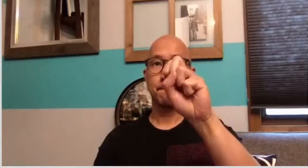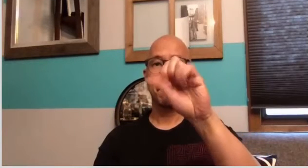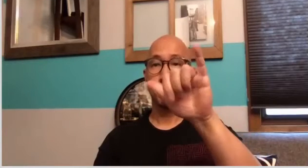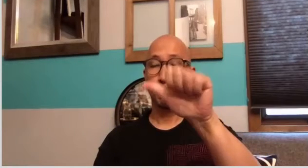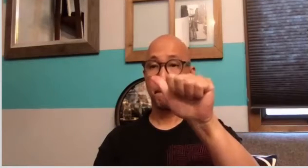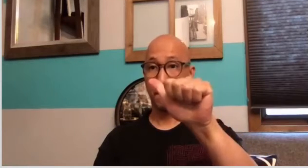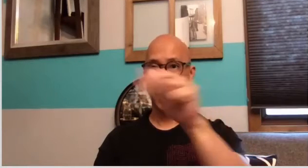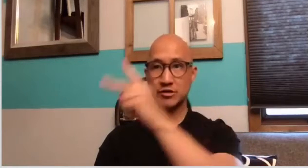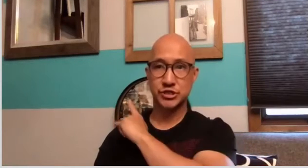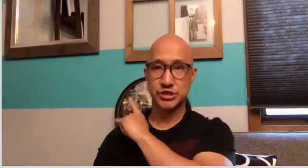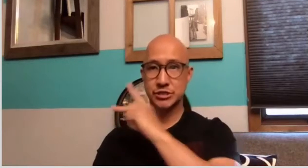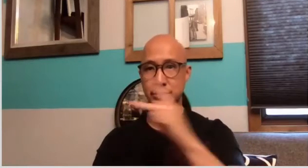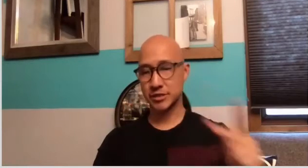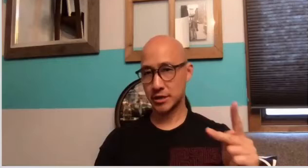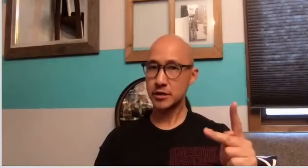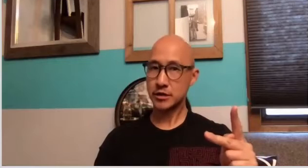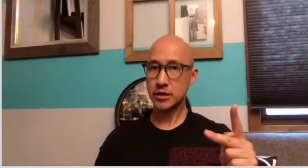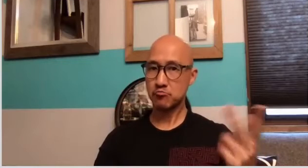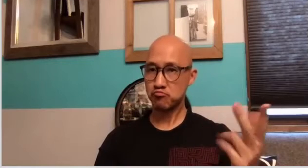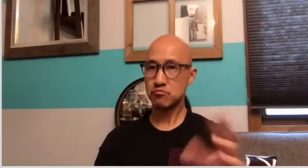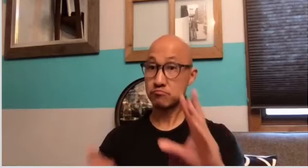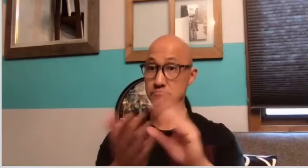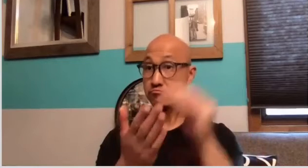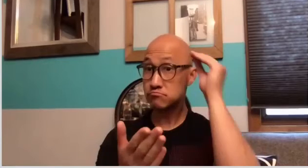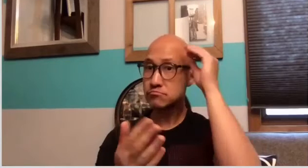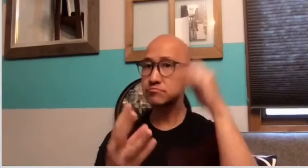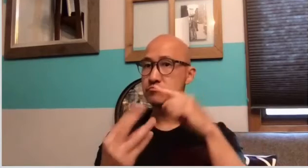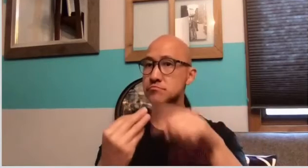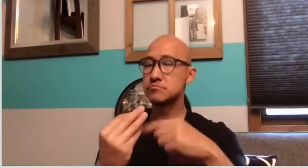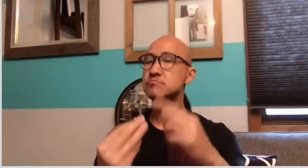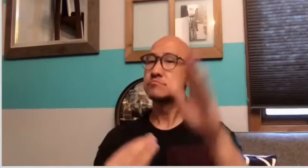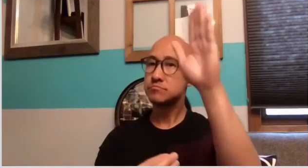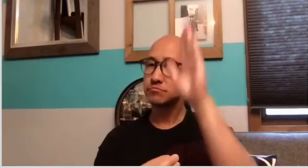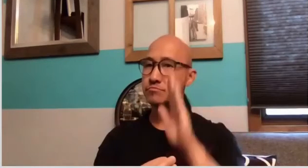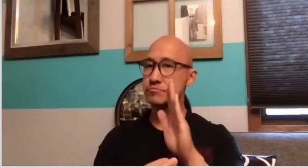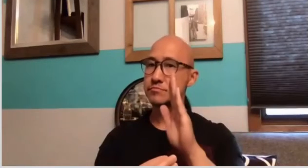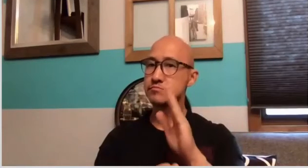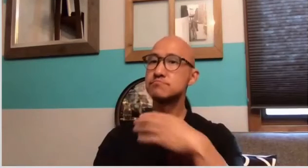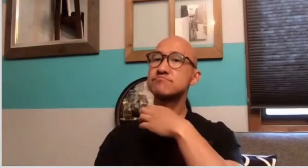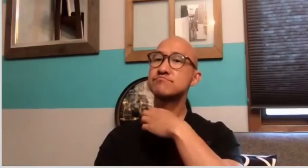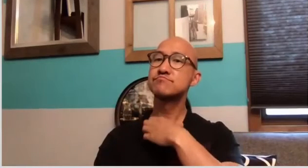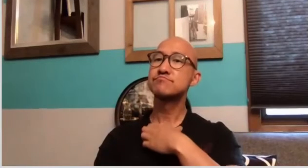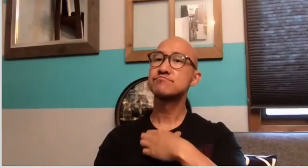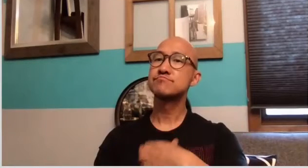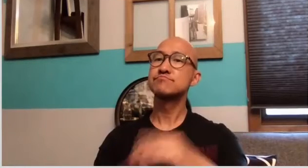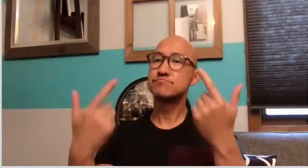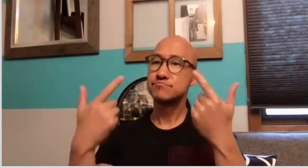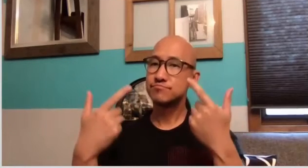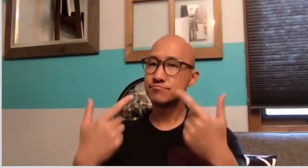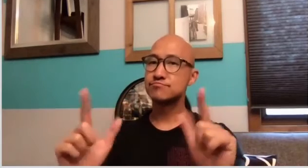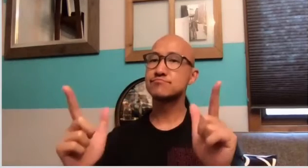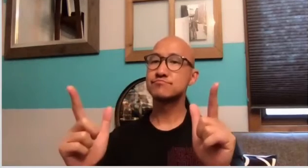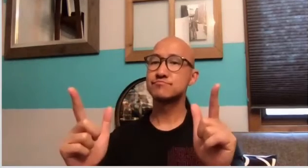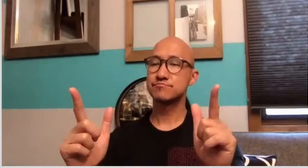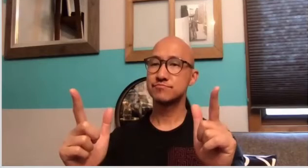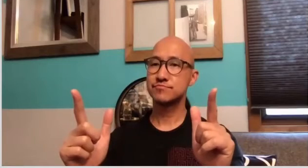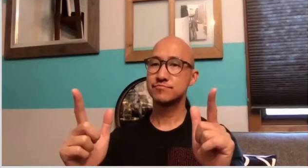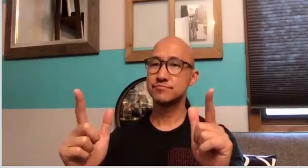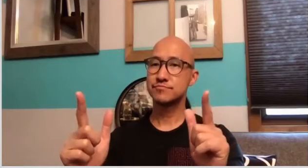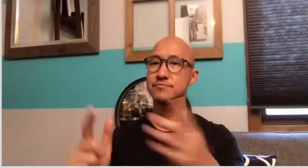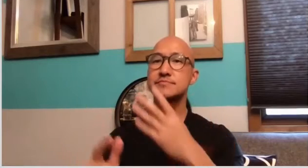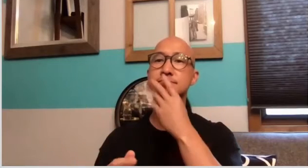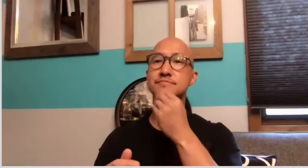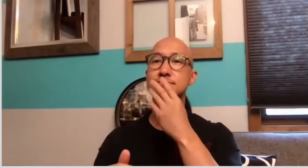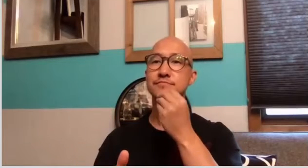to return his people to their homeland. This action by the king reminds me of two scriptures. The first is in